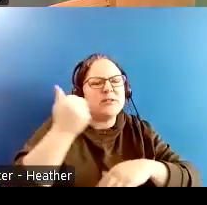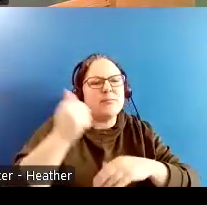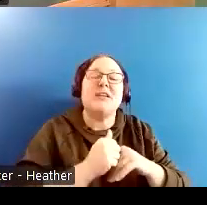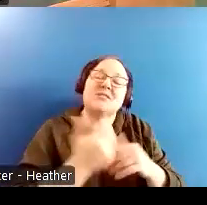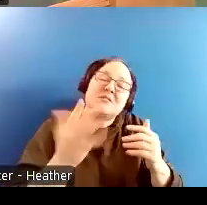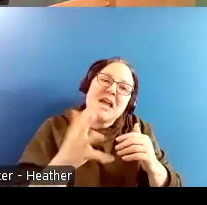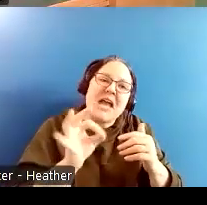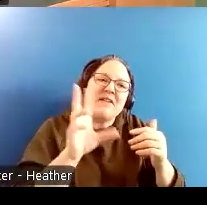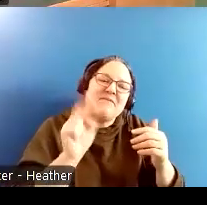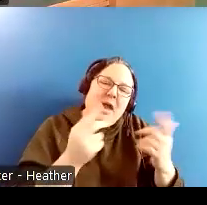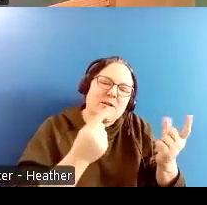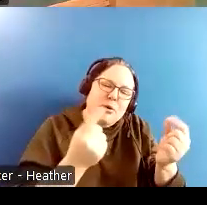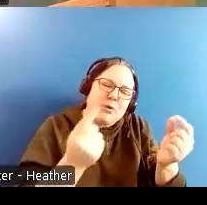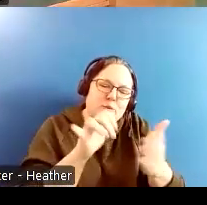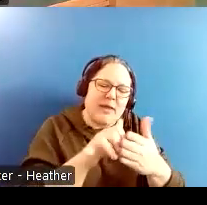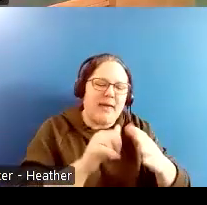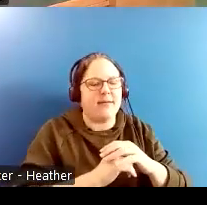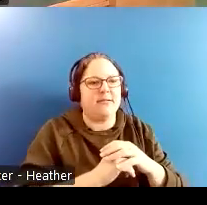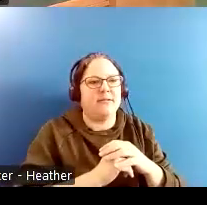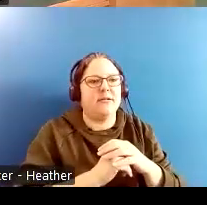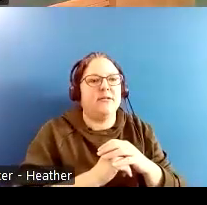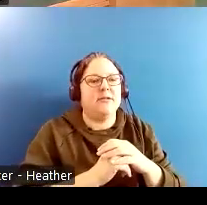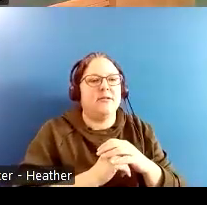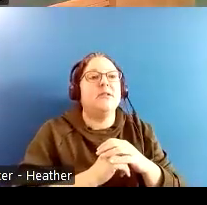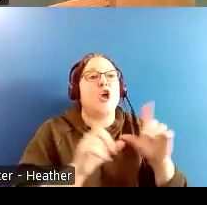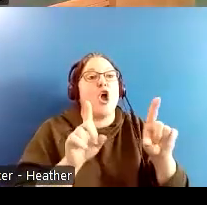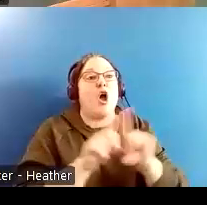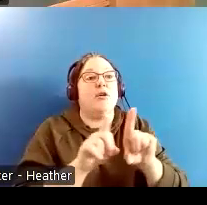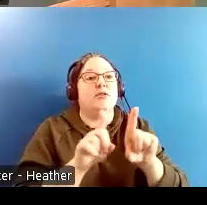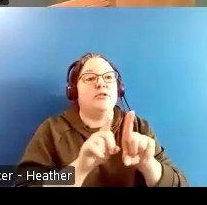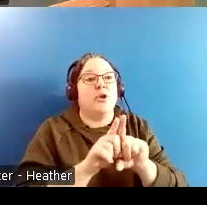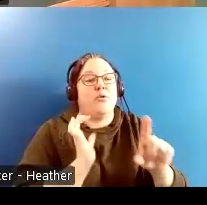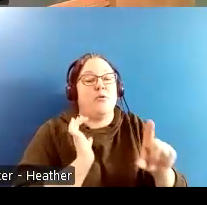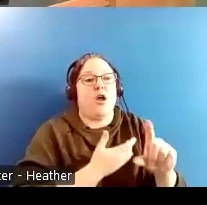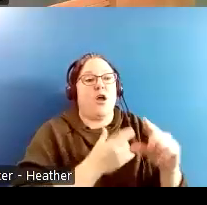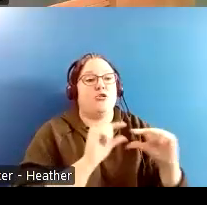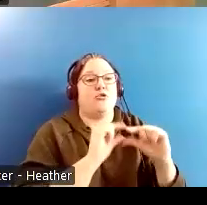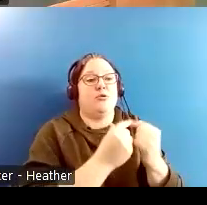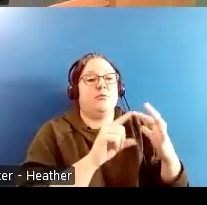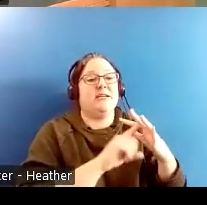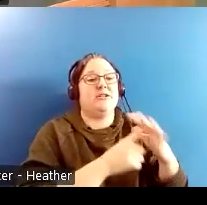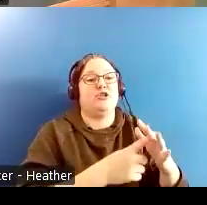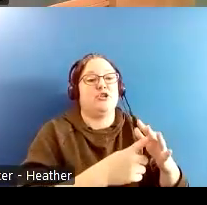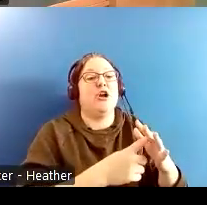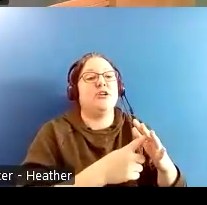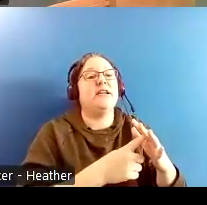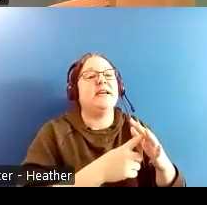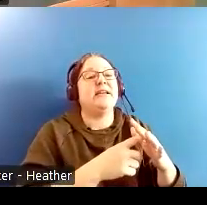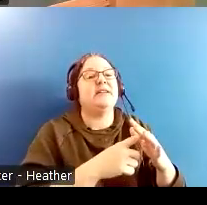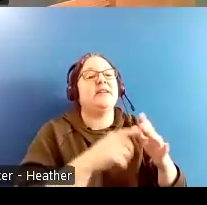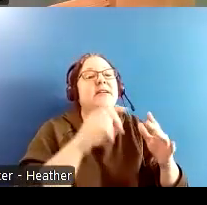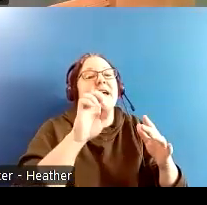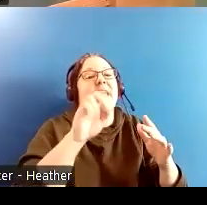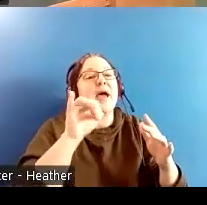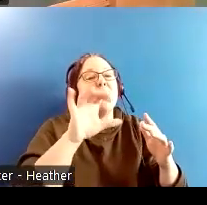as we were doing. Ben also mentioned our group had pioneered these epic best practice alerts, and I mentioned these